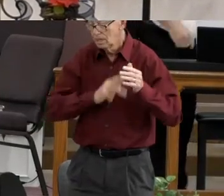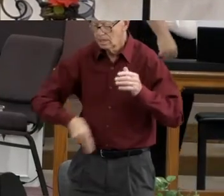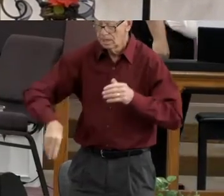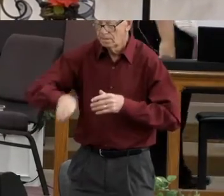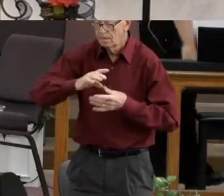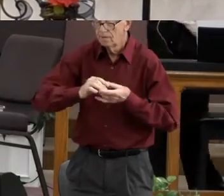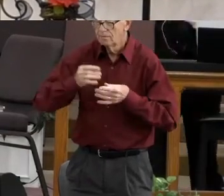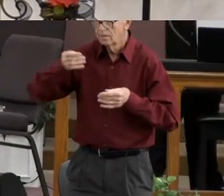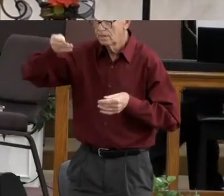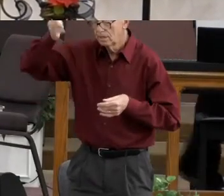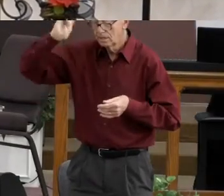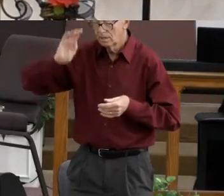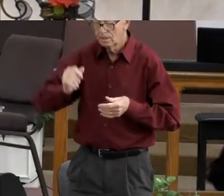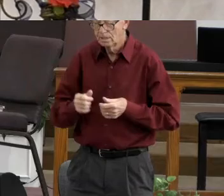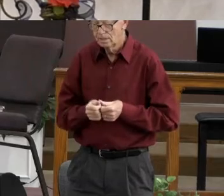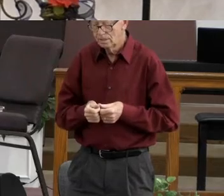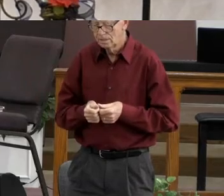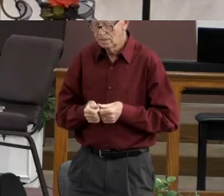God.